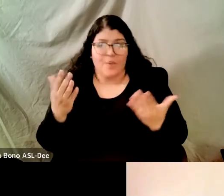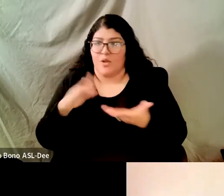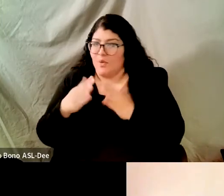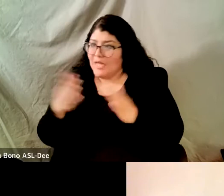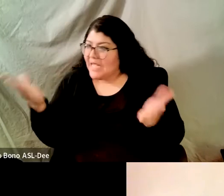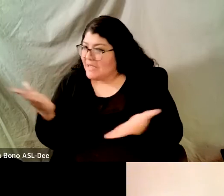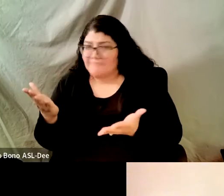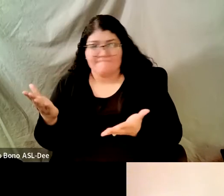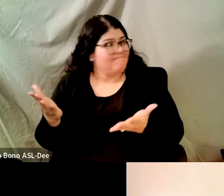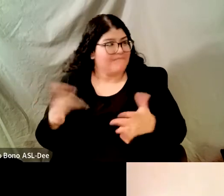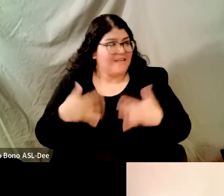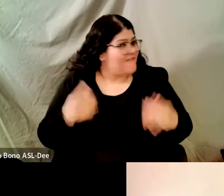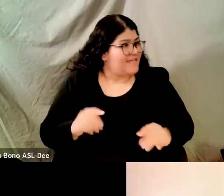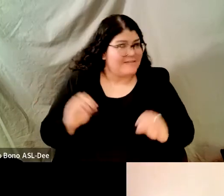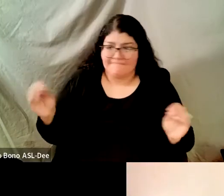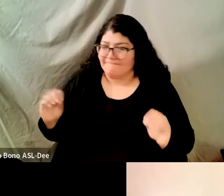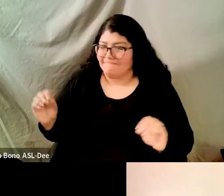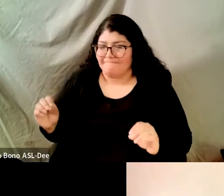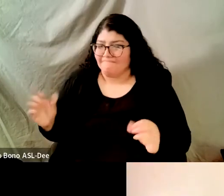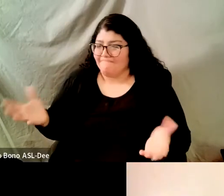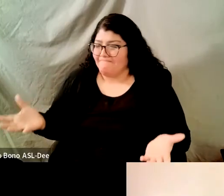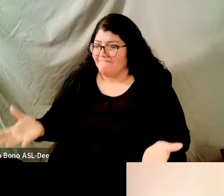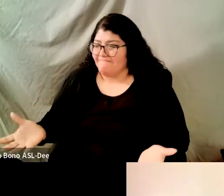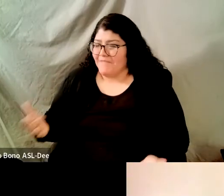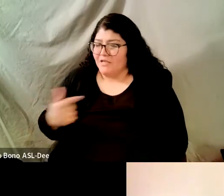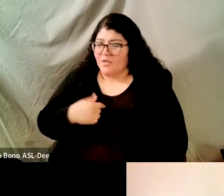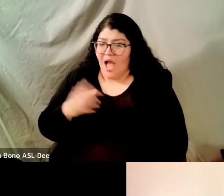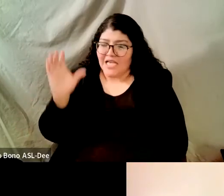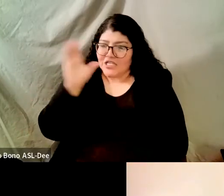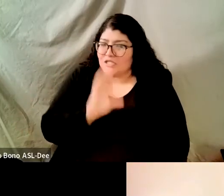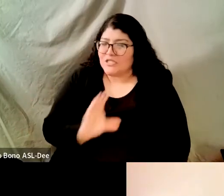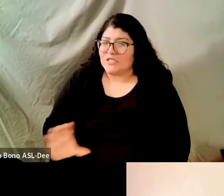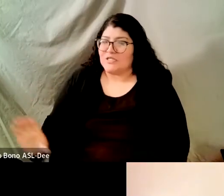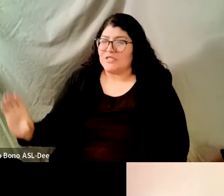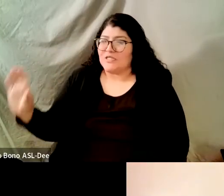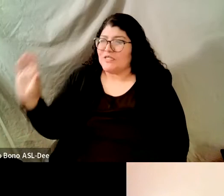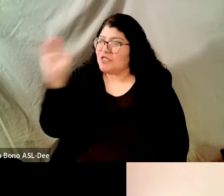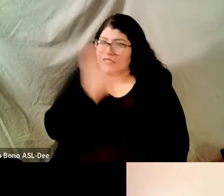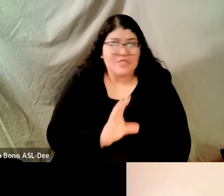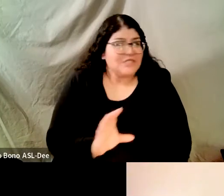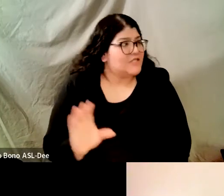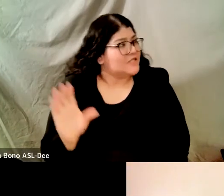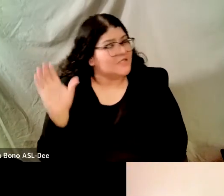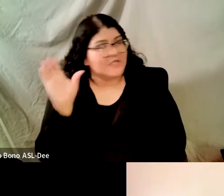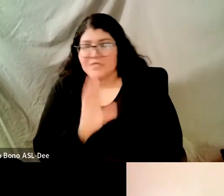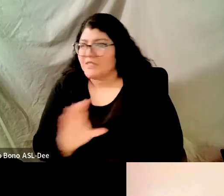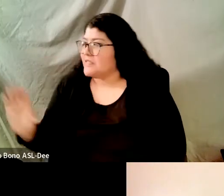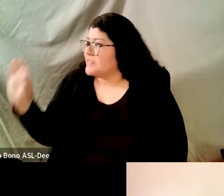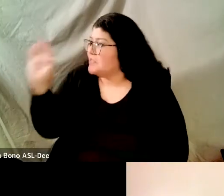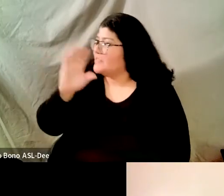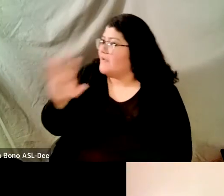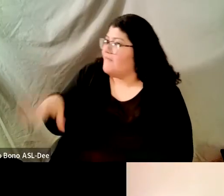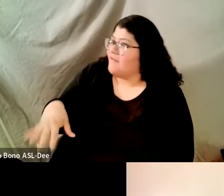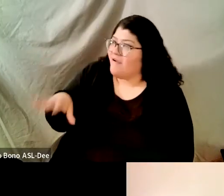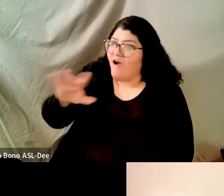going on, no events or anything. And so I searched and I found like the message boards for